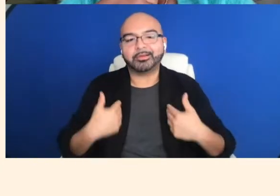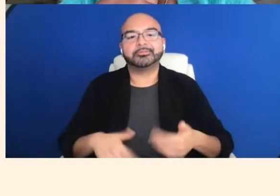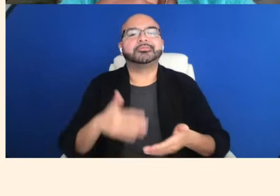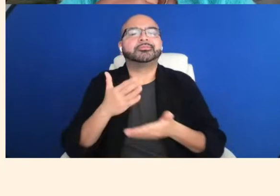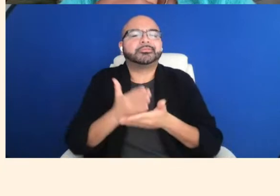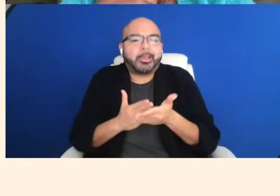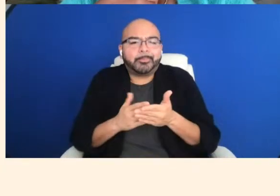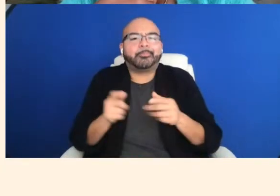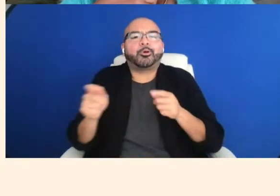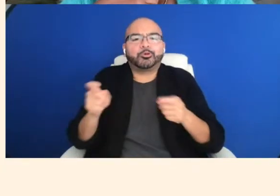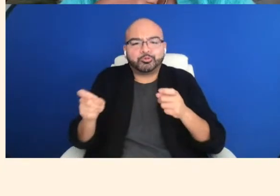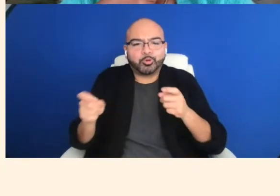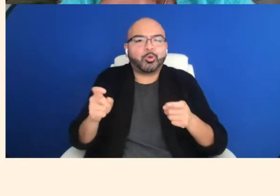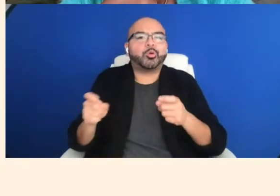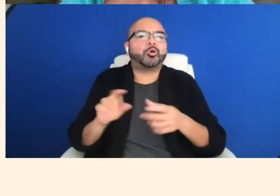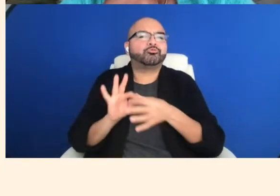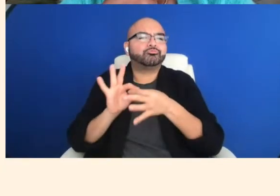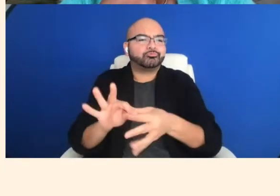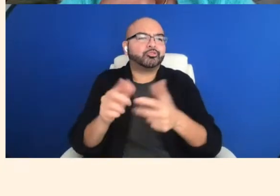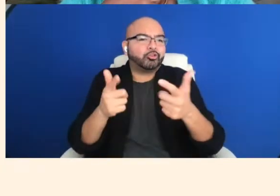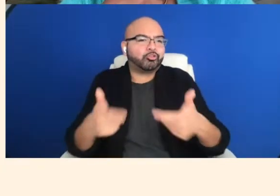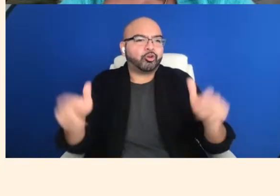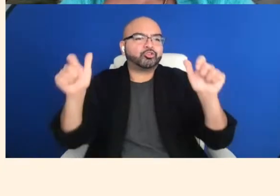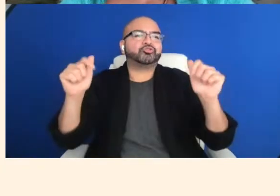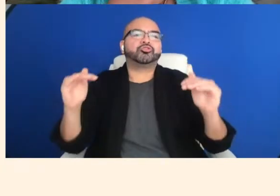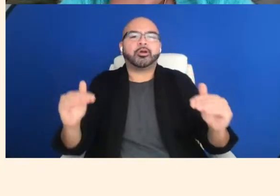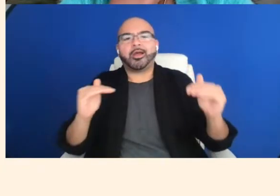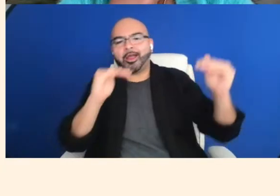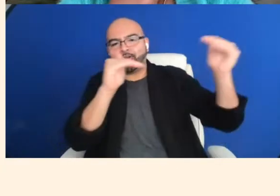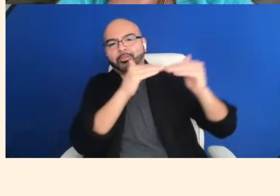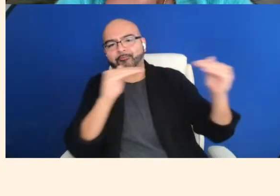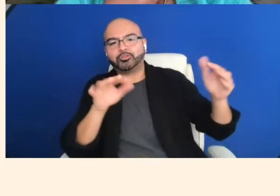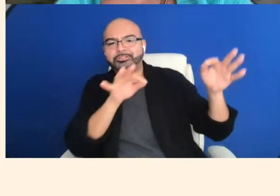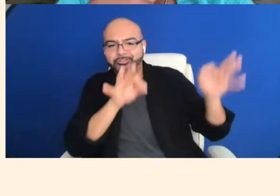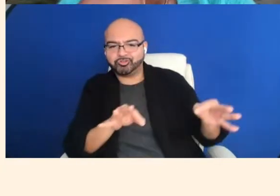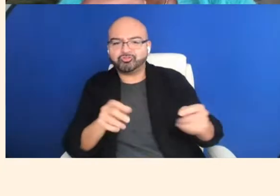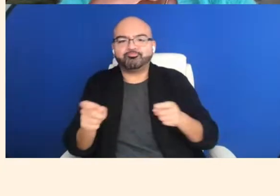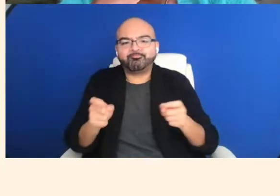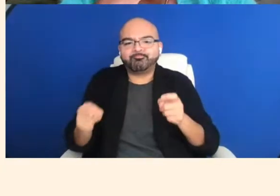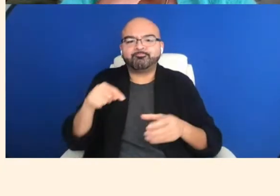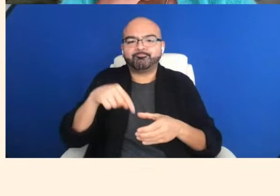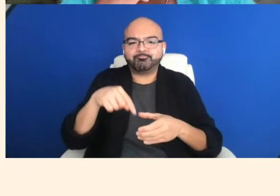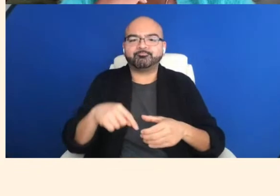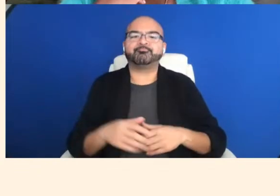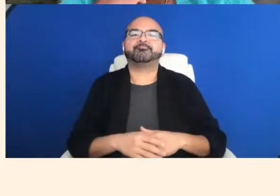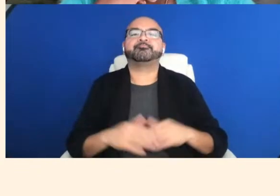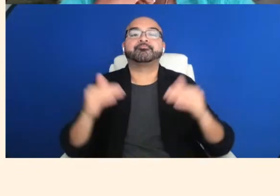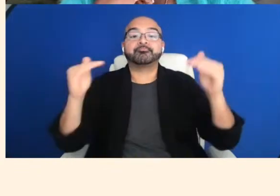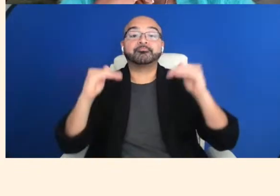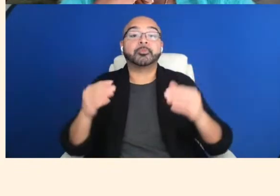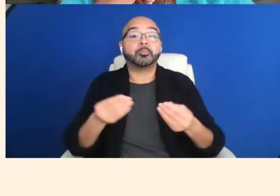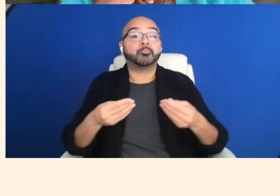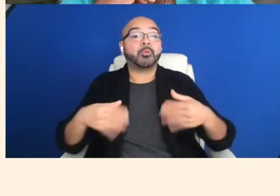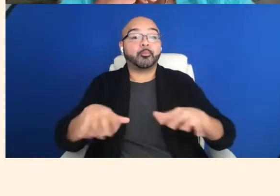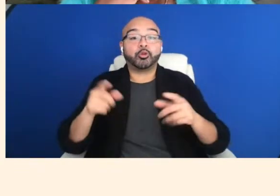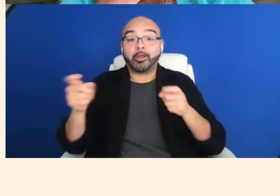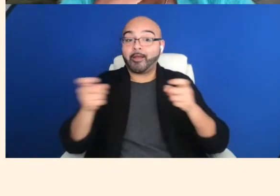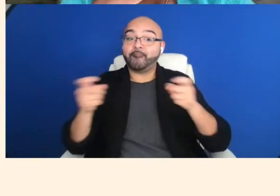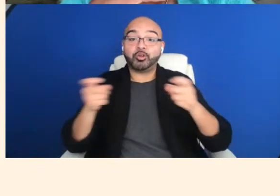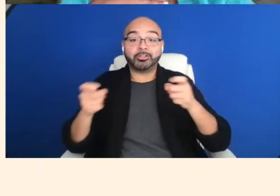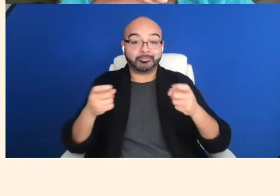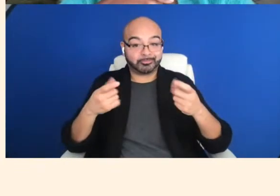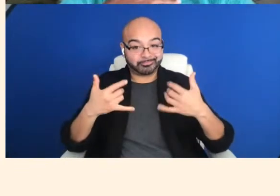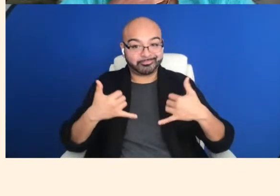control over larger, higher level decisions. Um, Property governance still cedes to